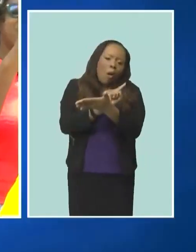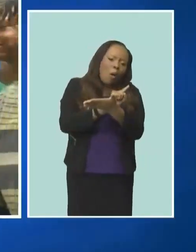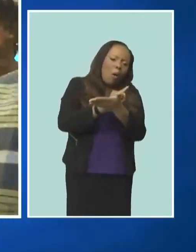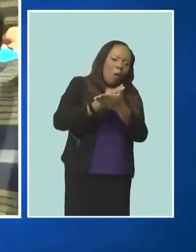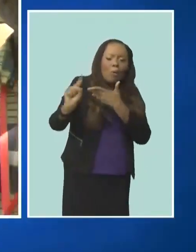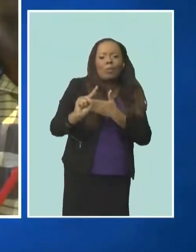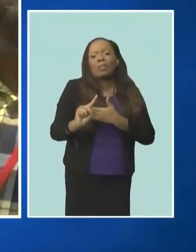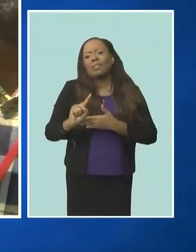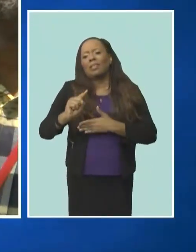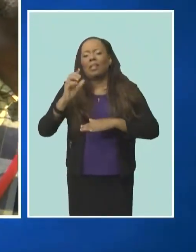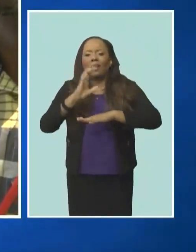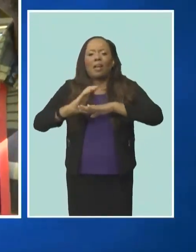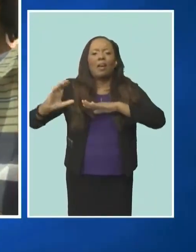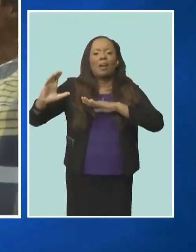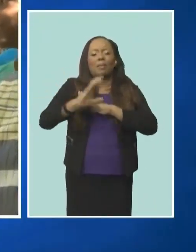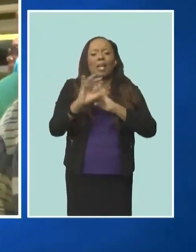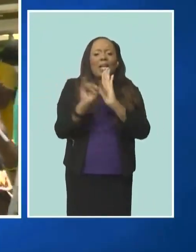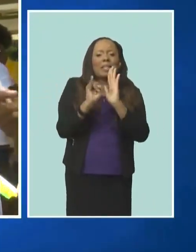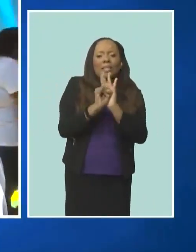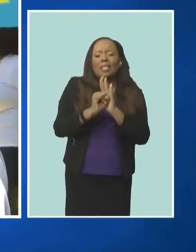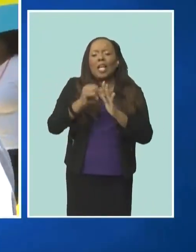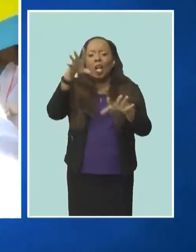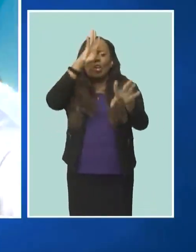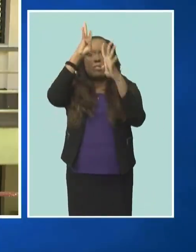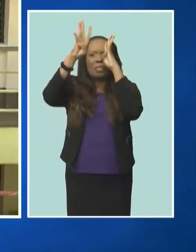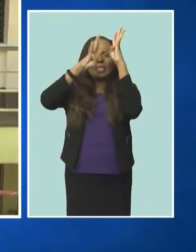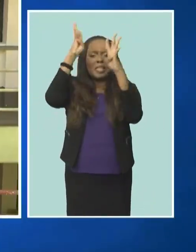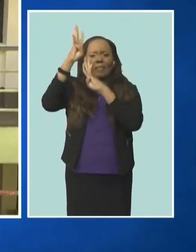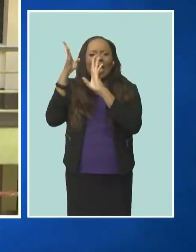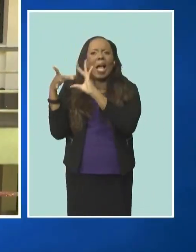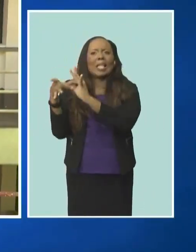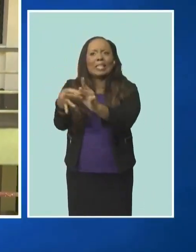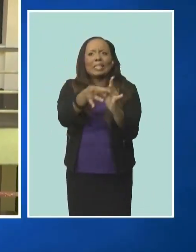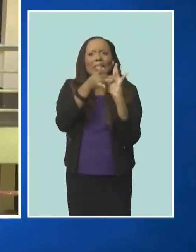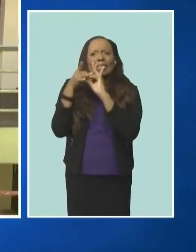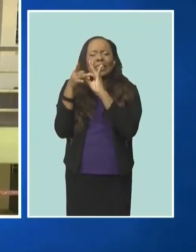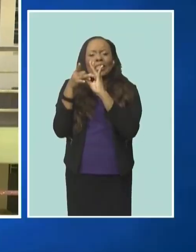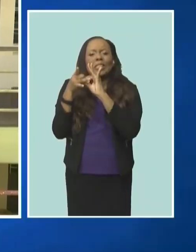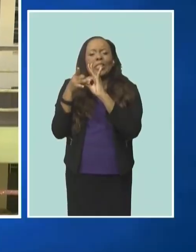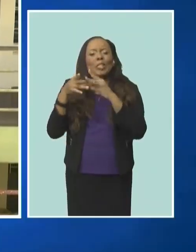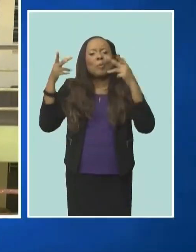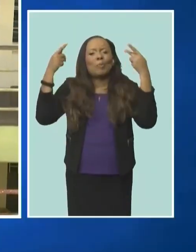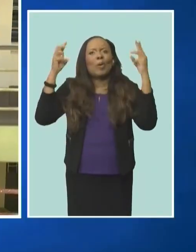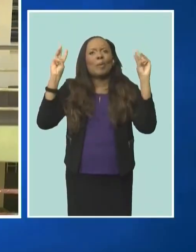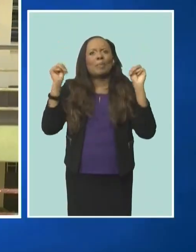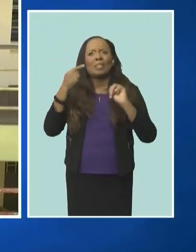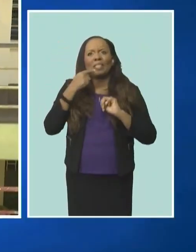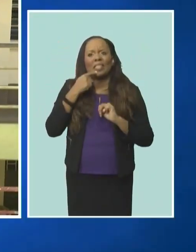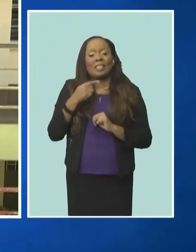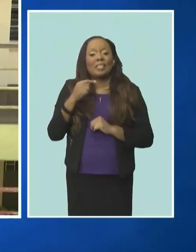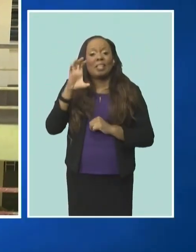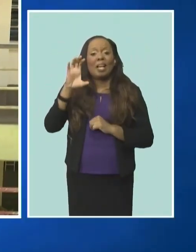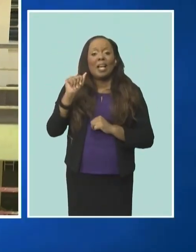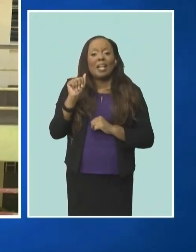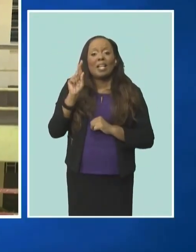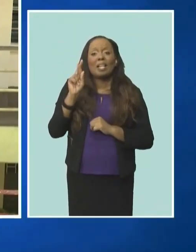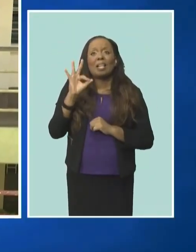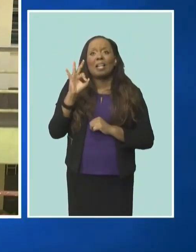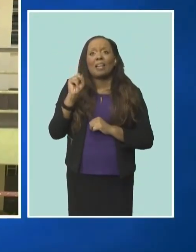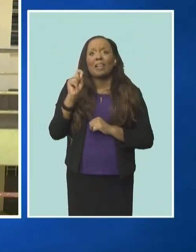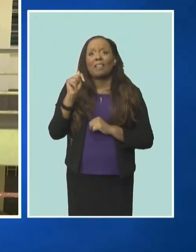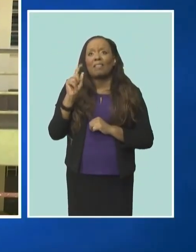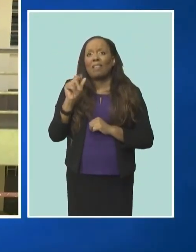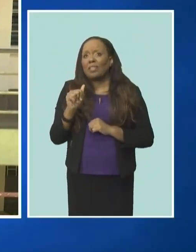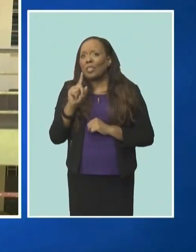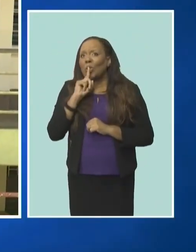of Caribbean identity, creativity, and connection. Prime Minister Motley says this Carifesta would not have been the same if authorities